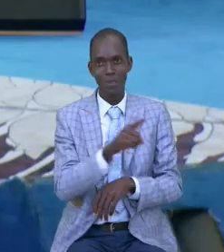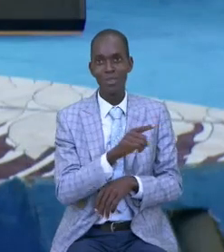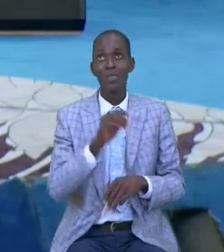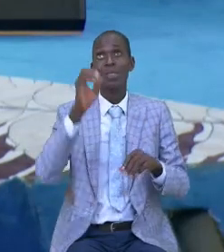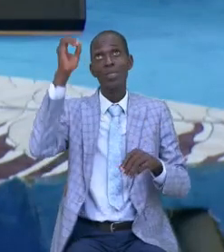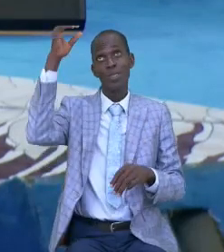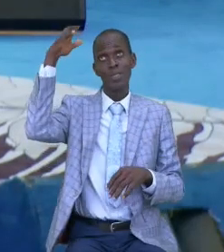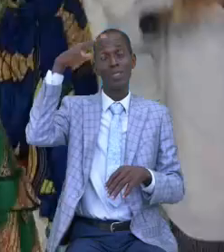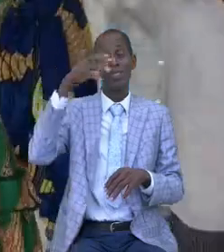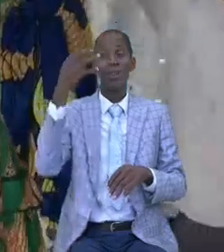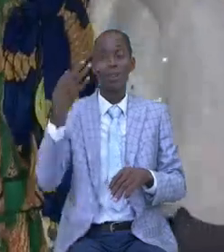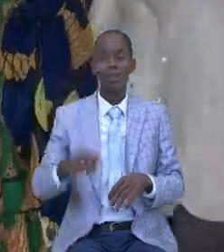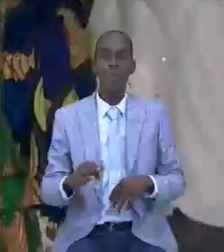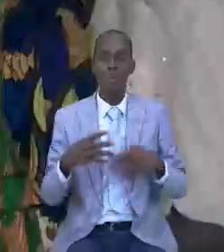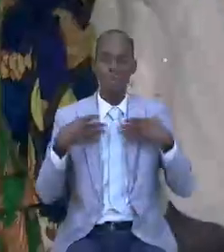Showers of healing.